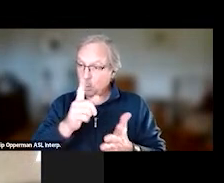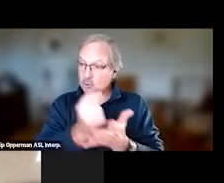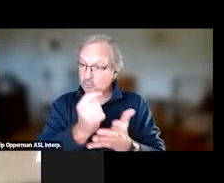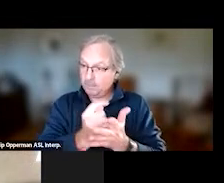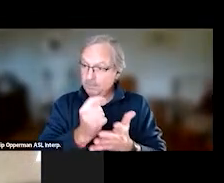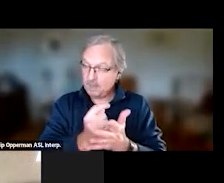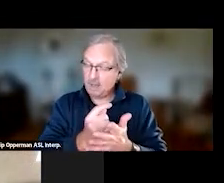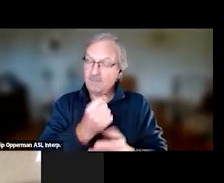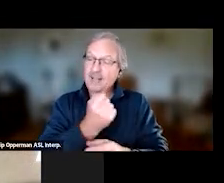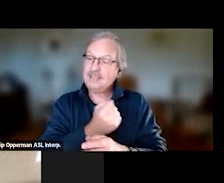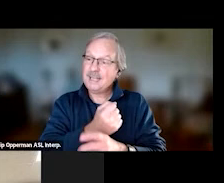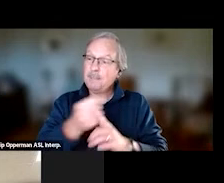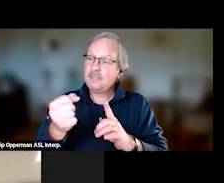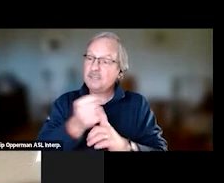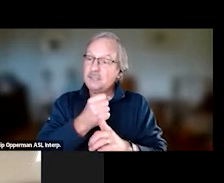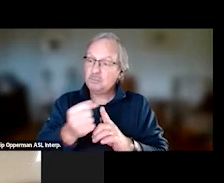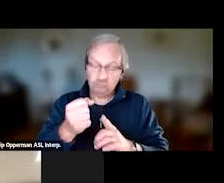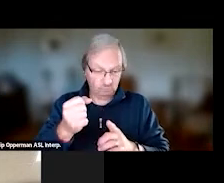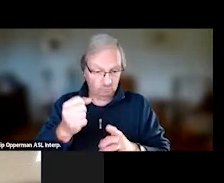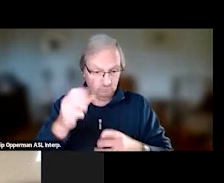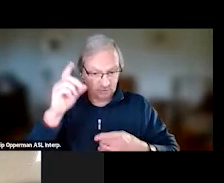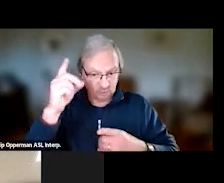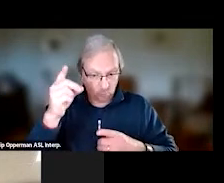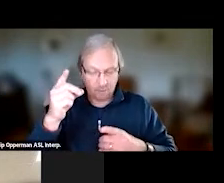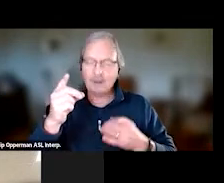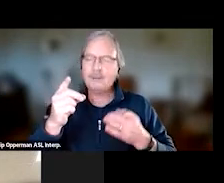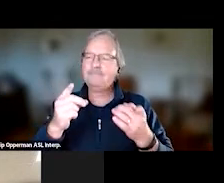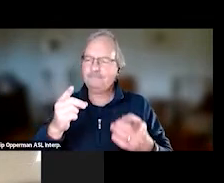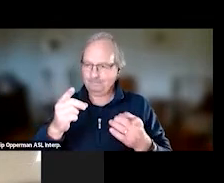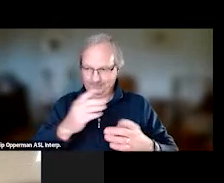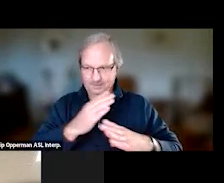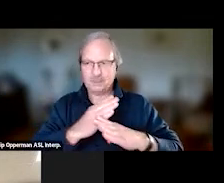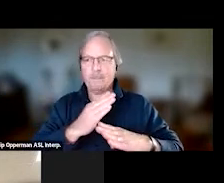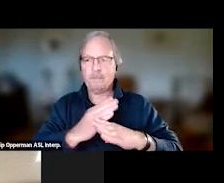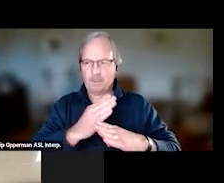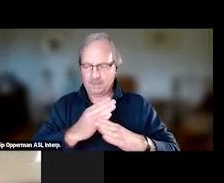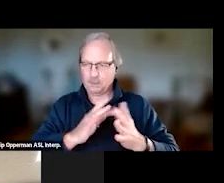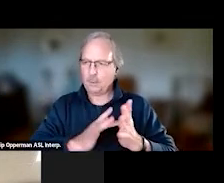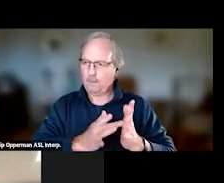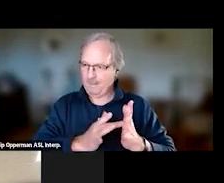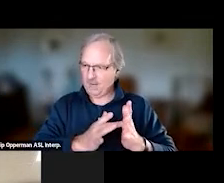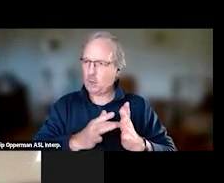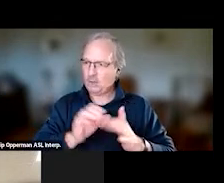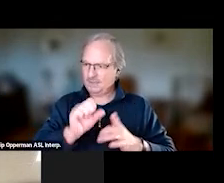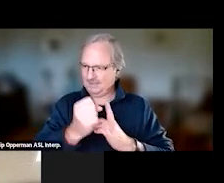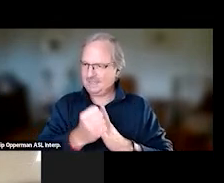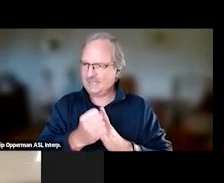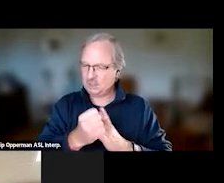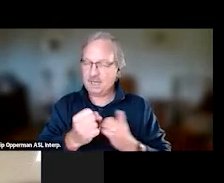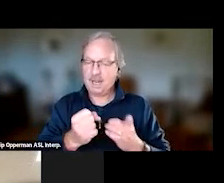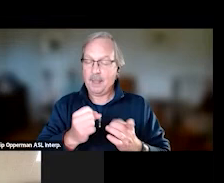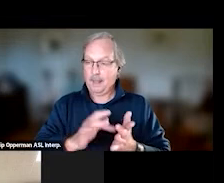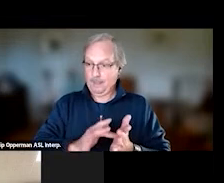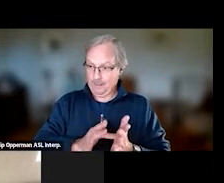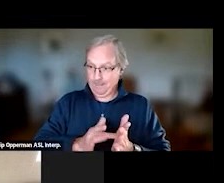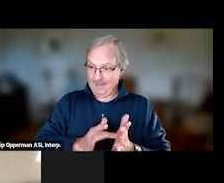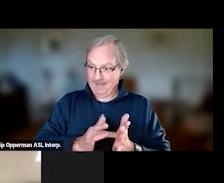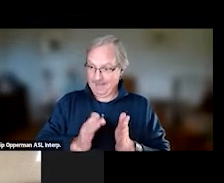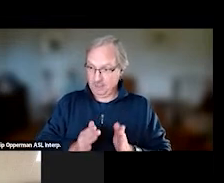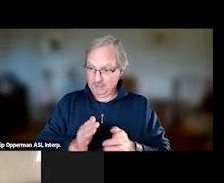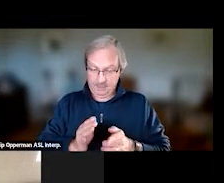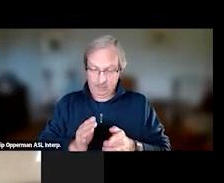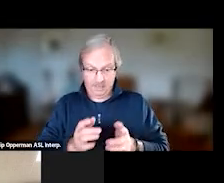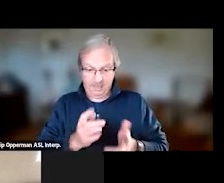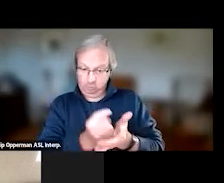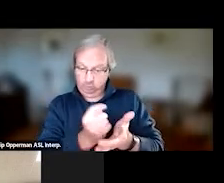disorder, this is important to recognize that it is a protected medical condition, and therefore the medications that we use to treat